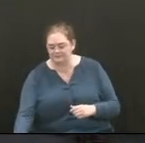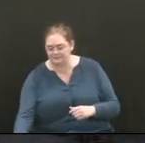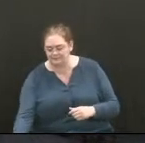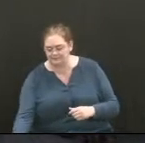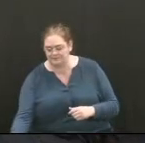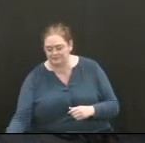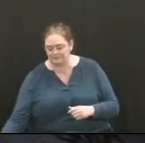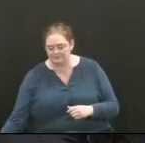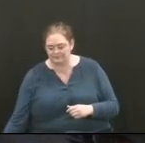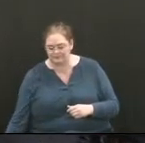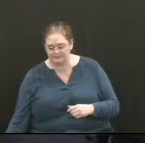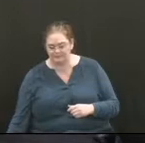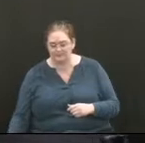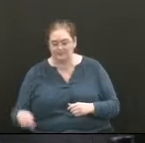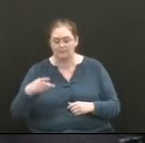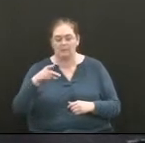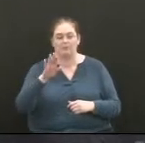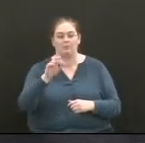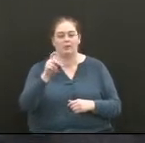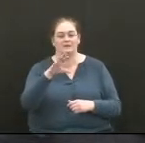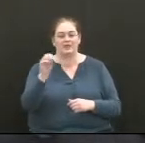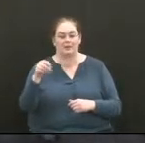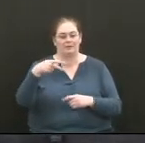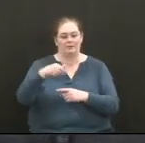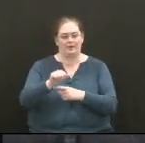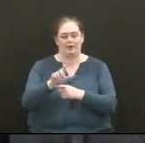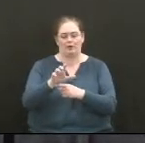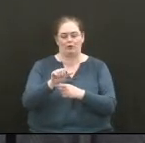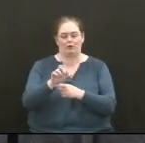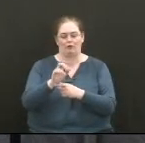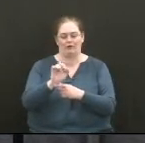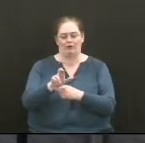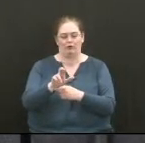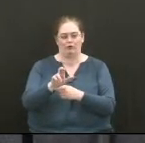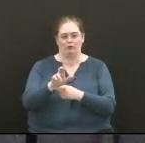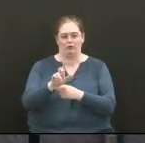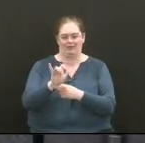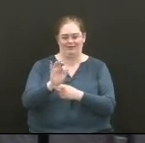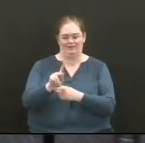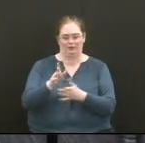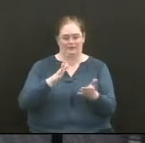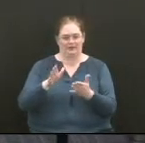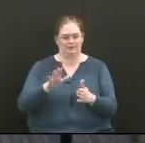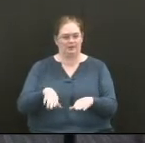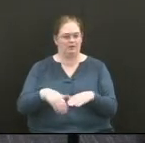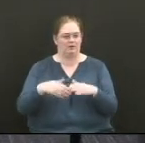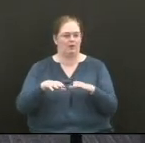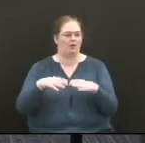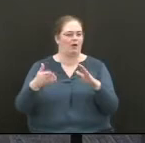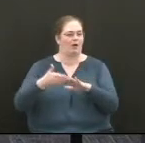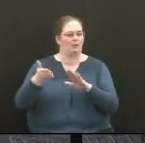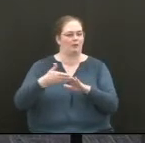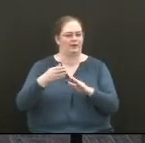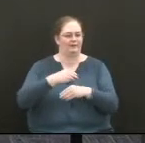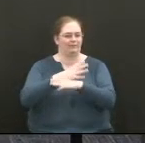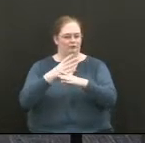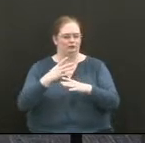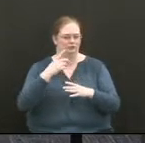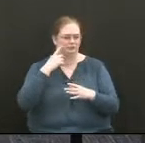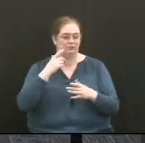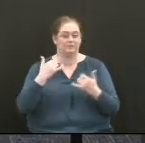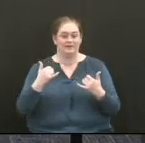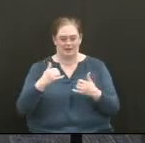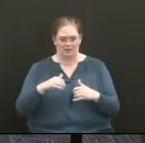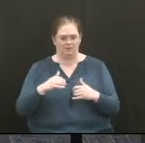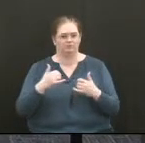The Bucks County PA Career Link services have been operating virtually since the beginning of the pandemic. They are now open. They